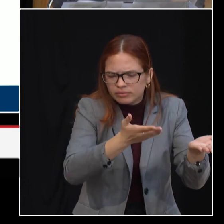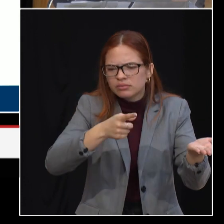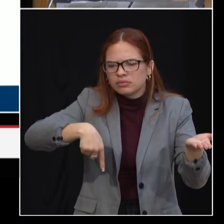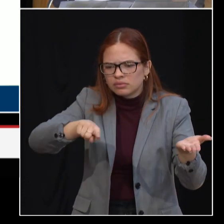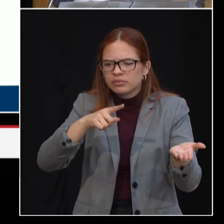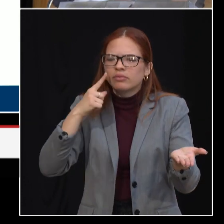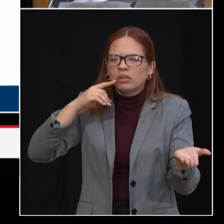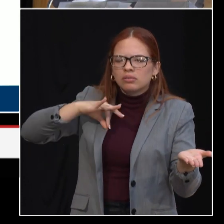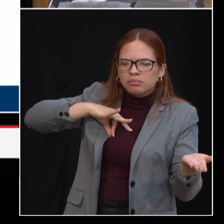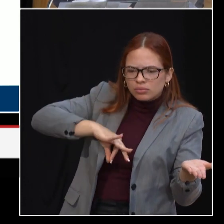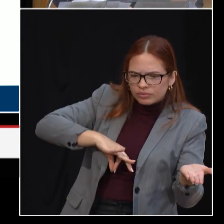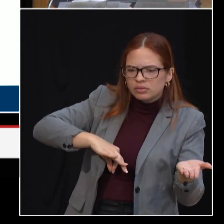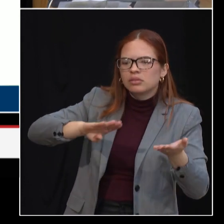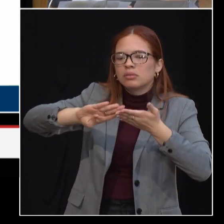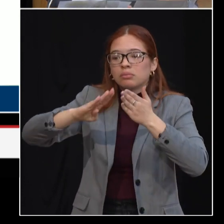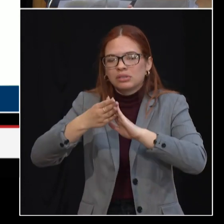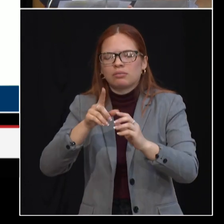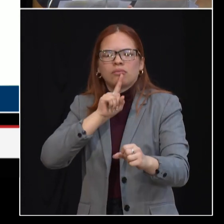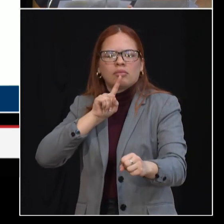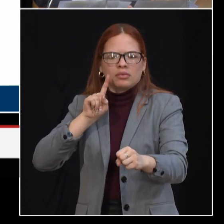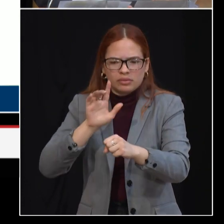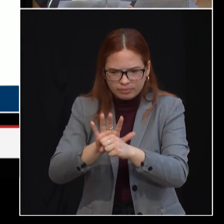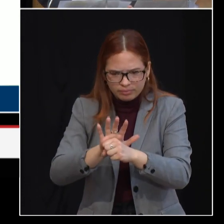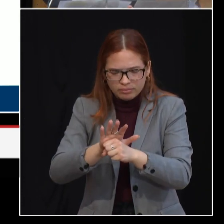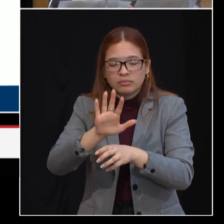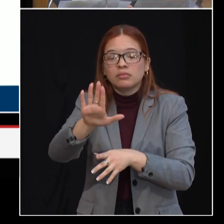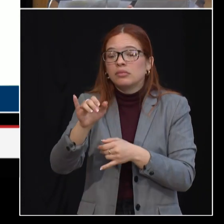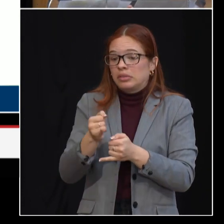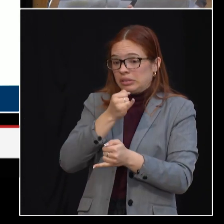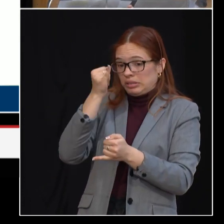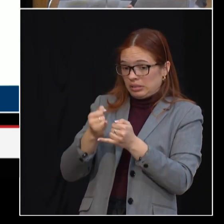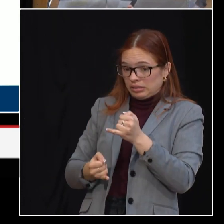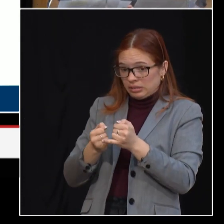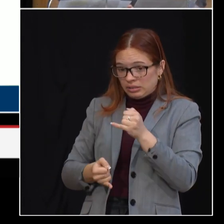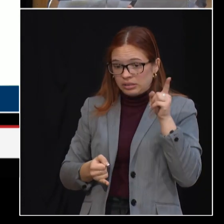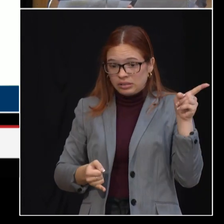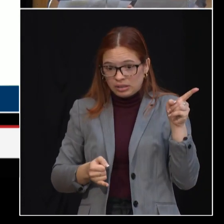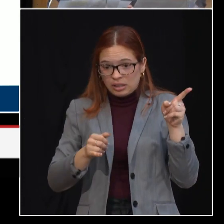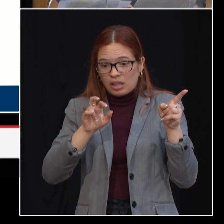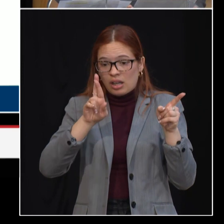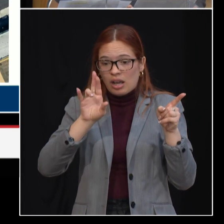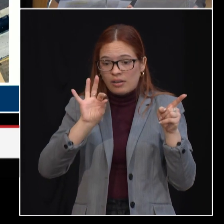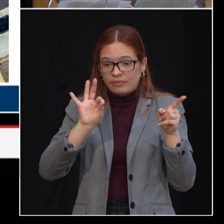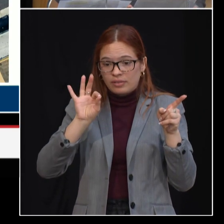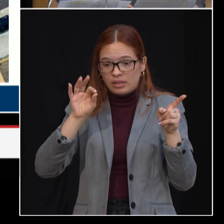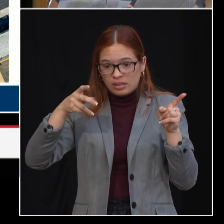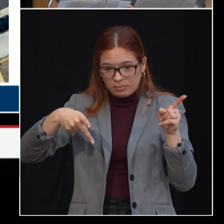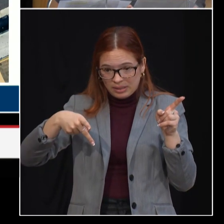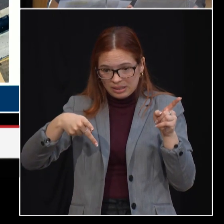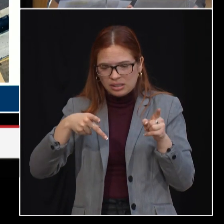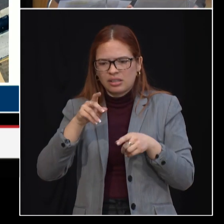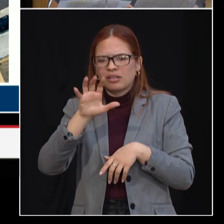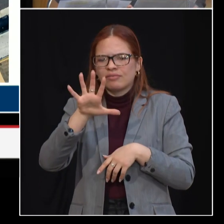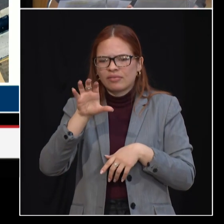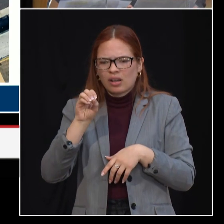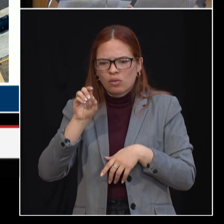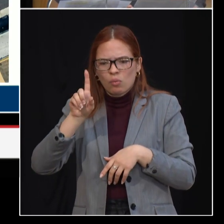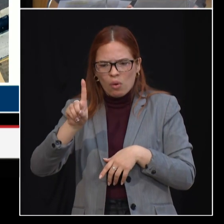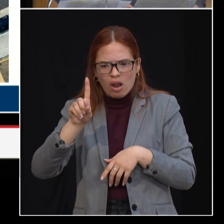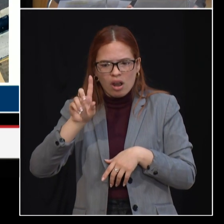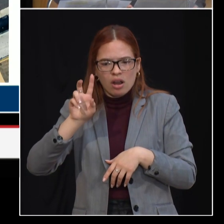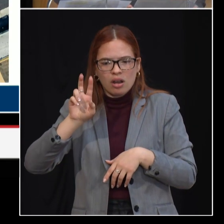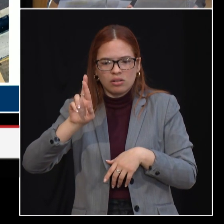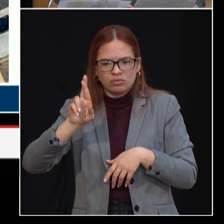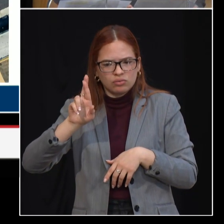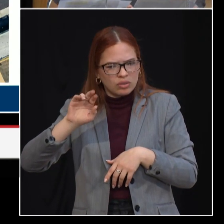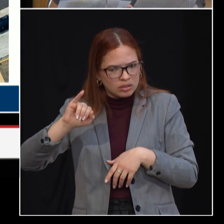commitments. Finally, for our prior RFP updates, we have 501 Rhode Island Avenue, also